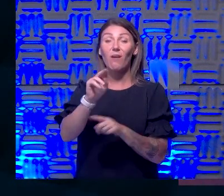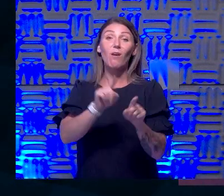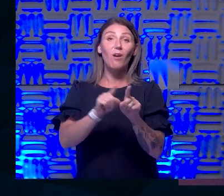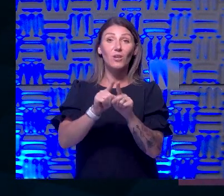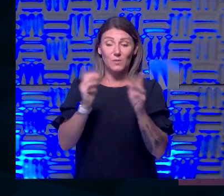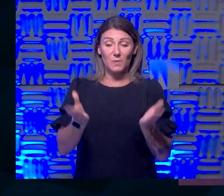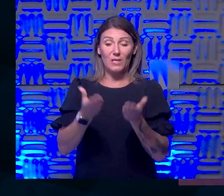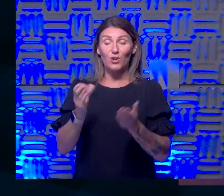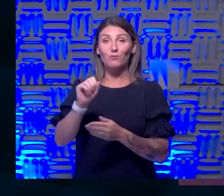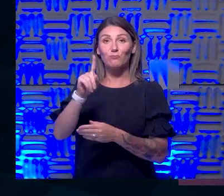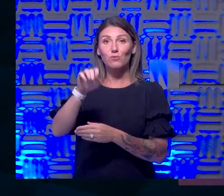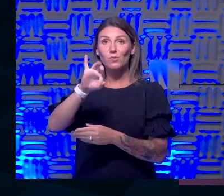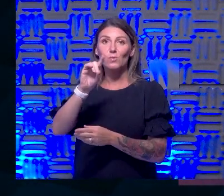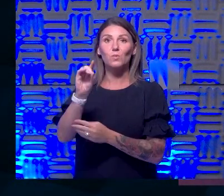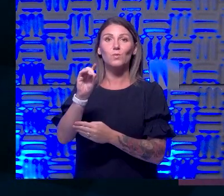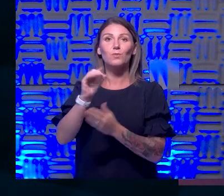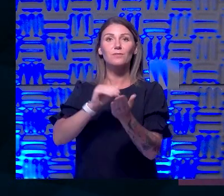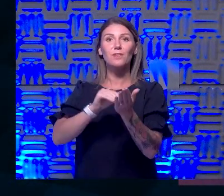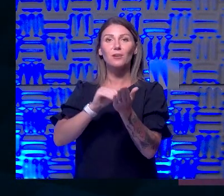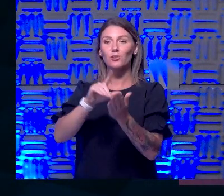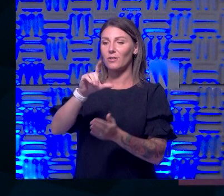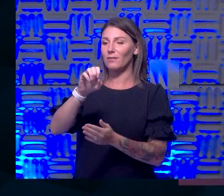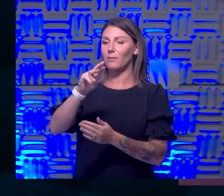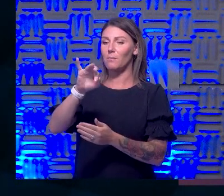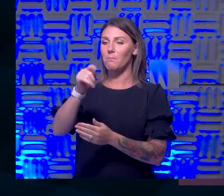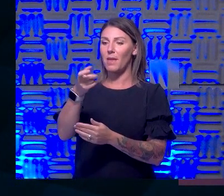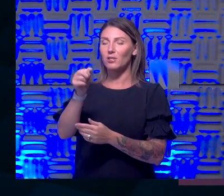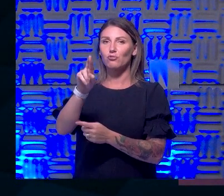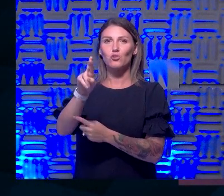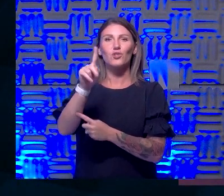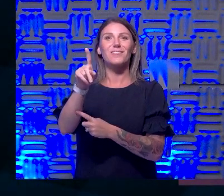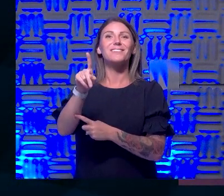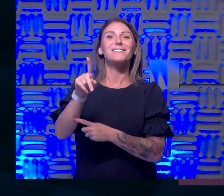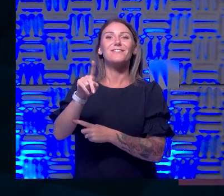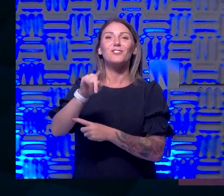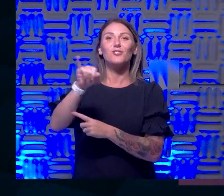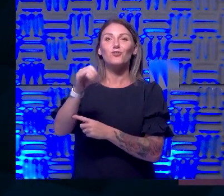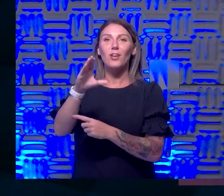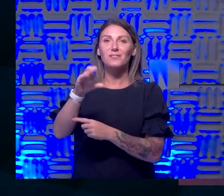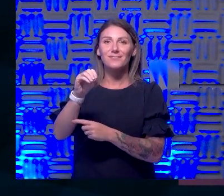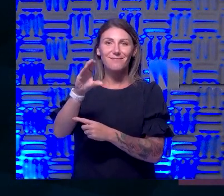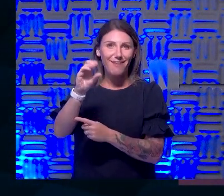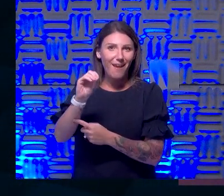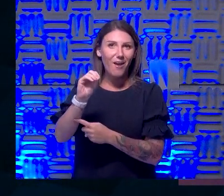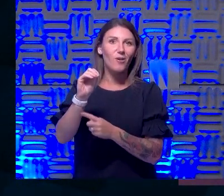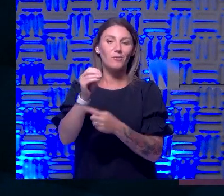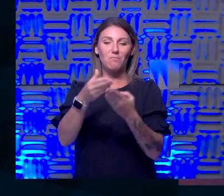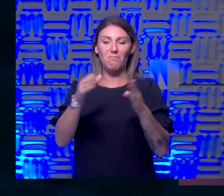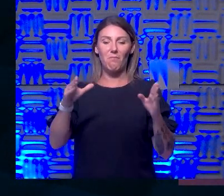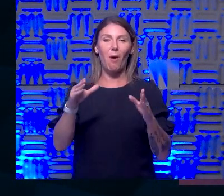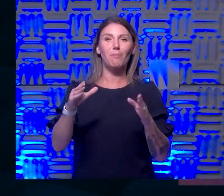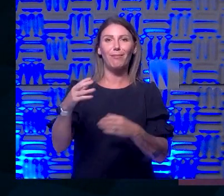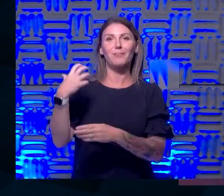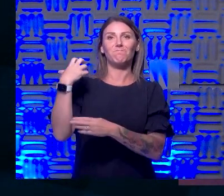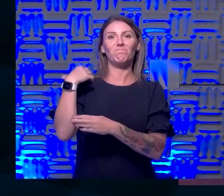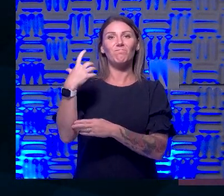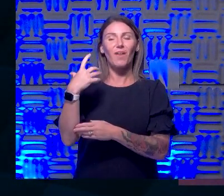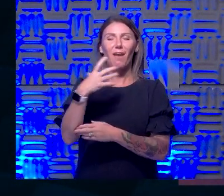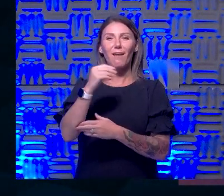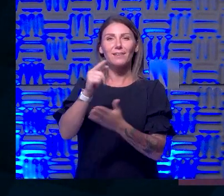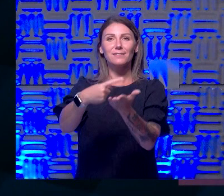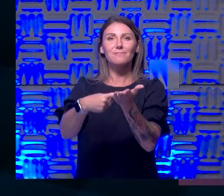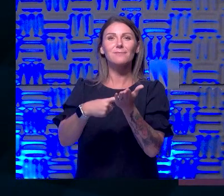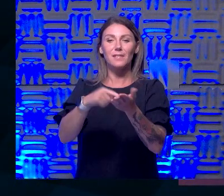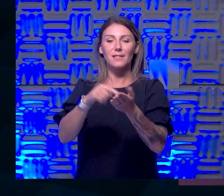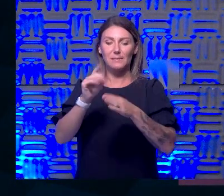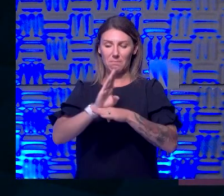Dr. Joseph LeMaster. He is the Johnson County Public Health Officer. So we will talk with him about some of these business issues